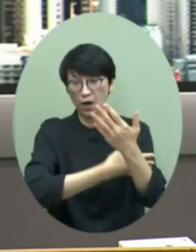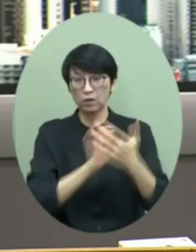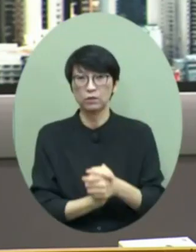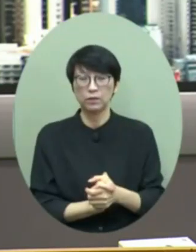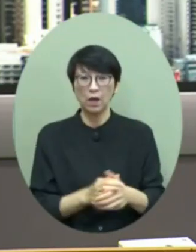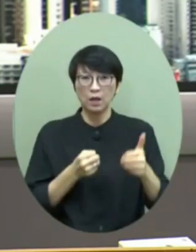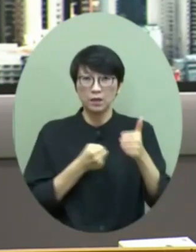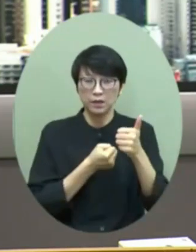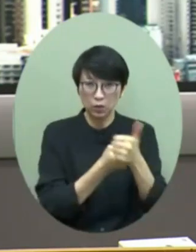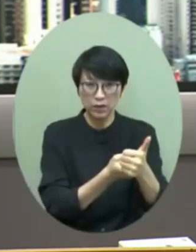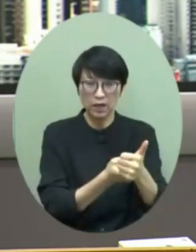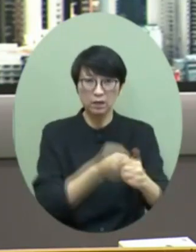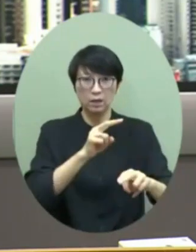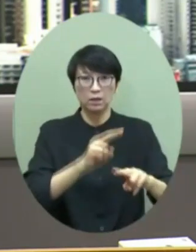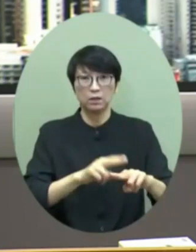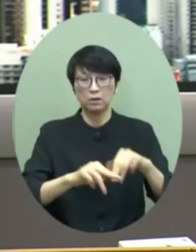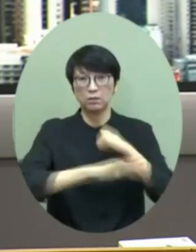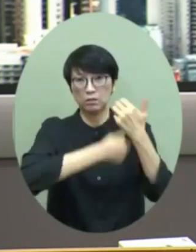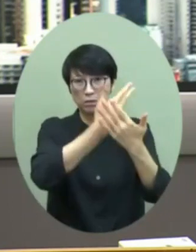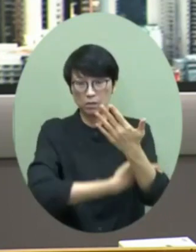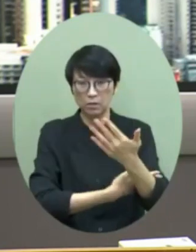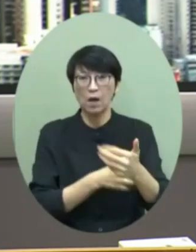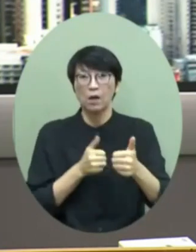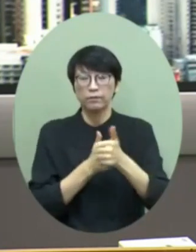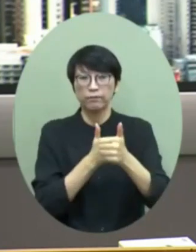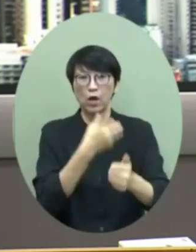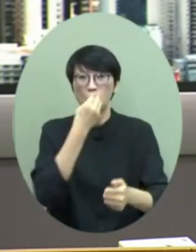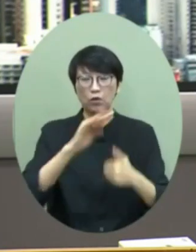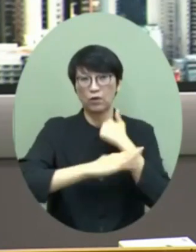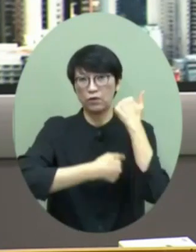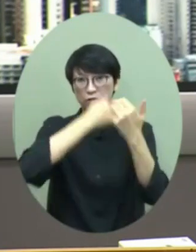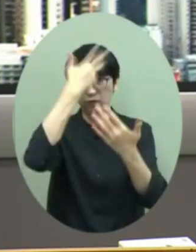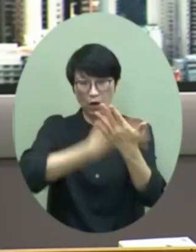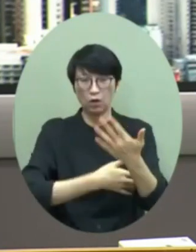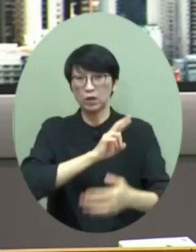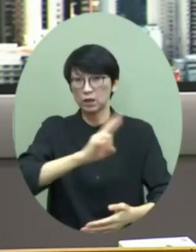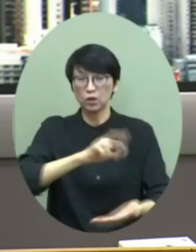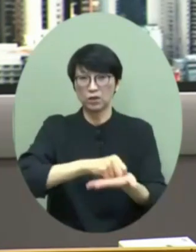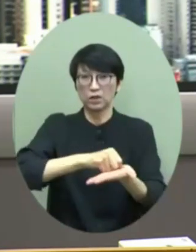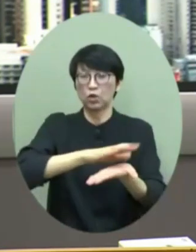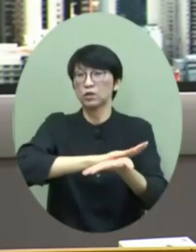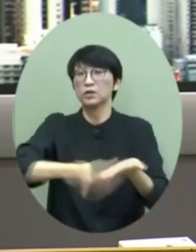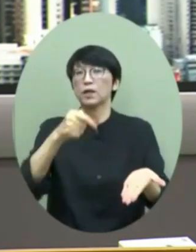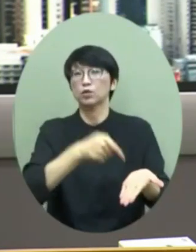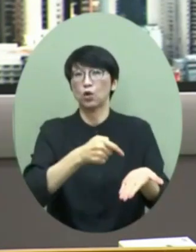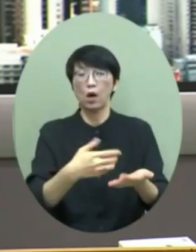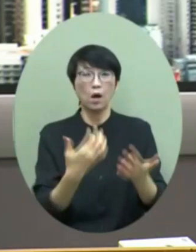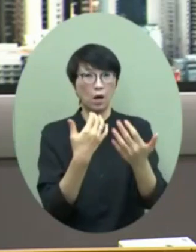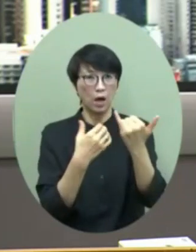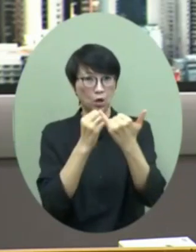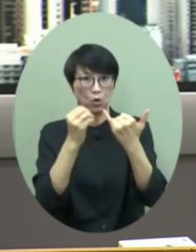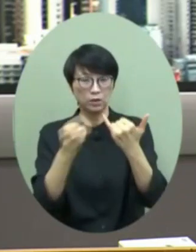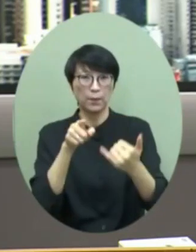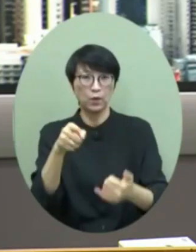it's not just about observing the laws of Hong Kong as well as the national laws. So